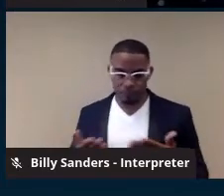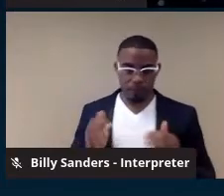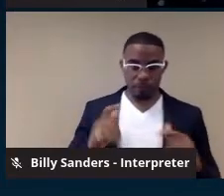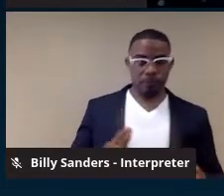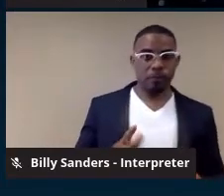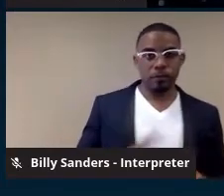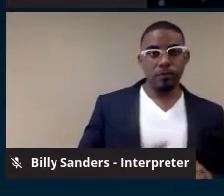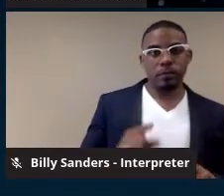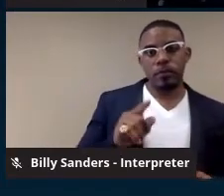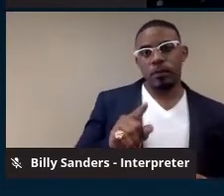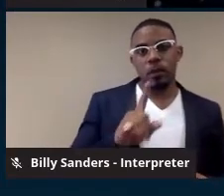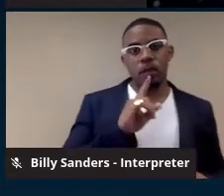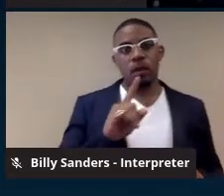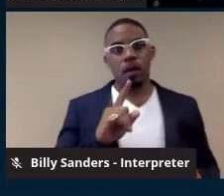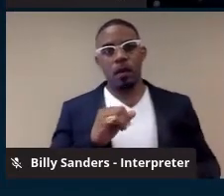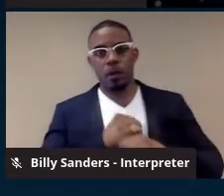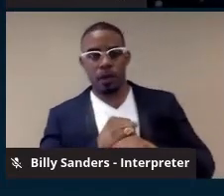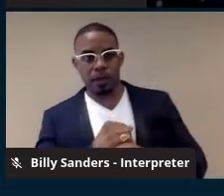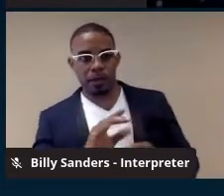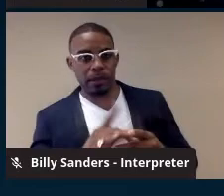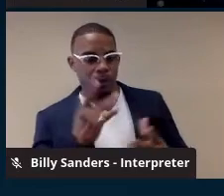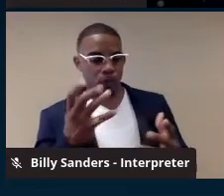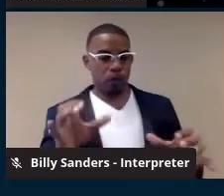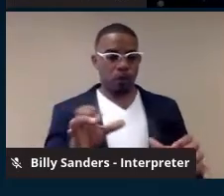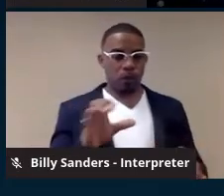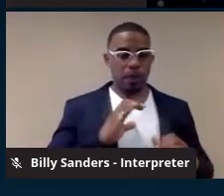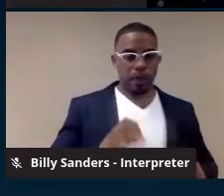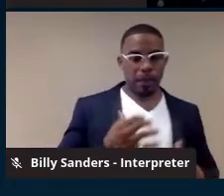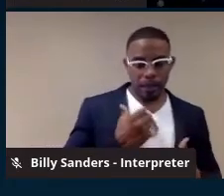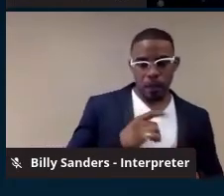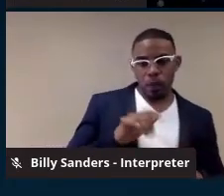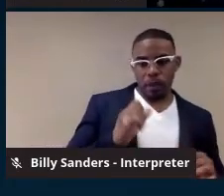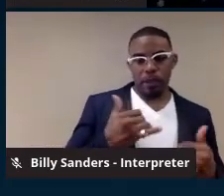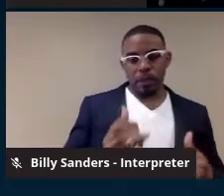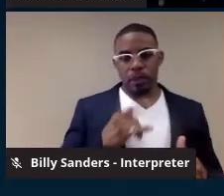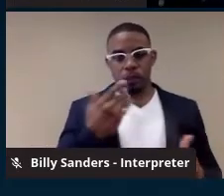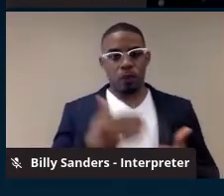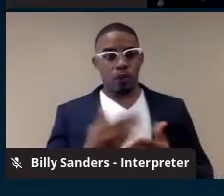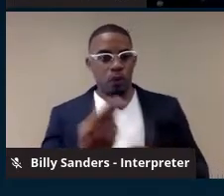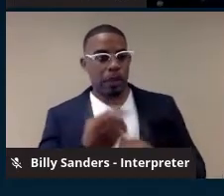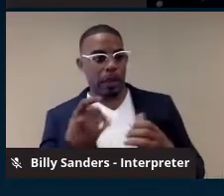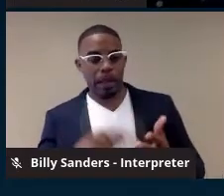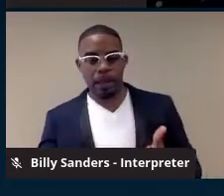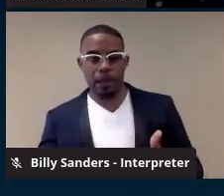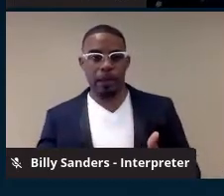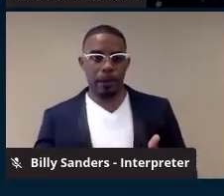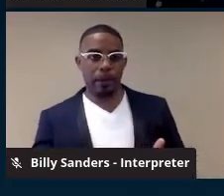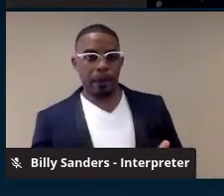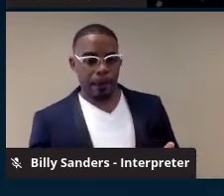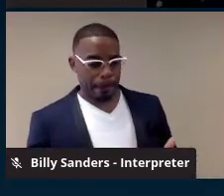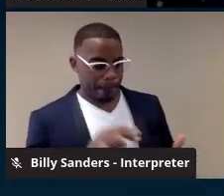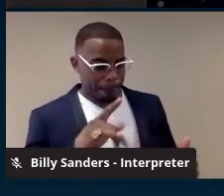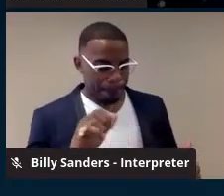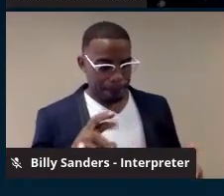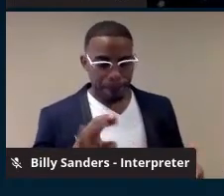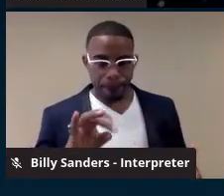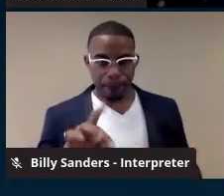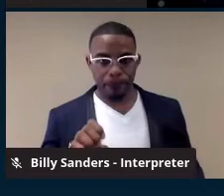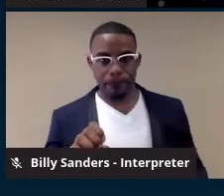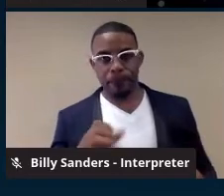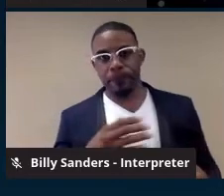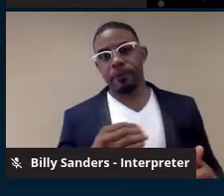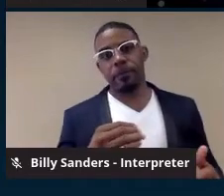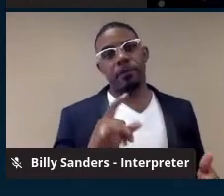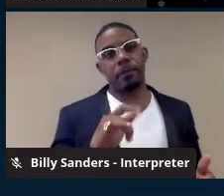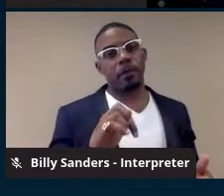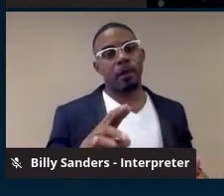but you re-architected and decided you want to do it client side, then you could still reuse a lot of that, both the Blazor code and the